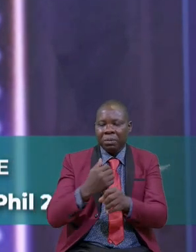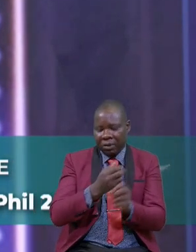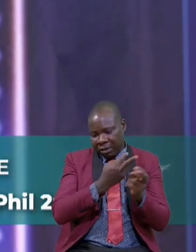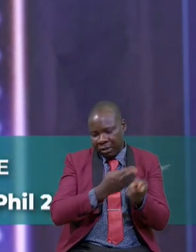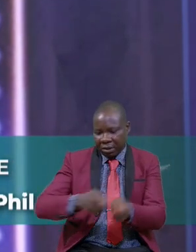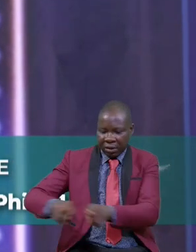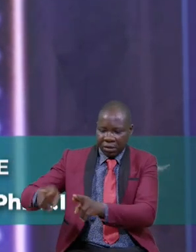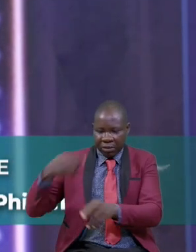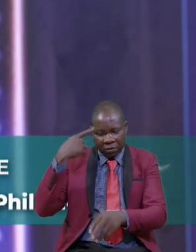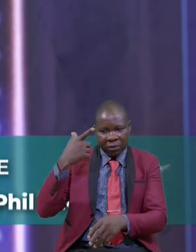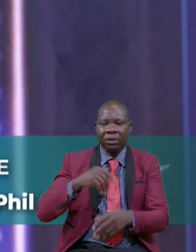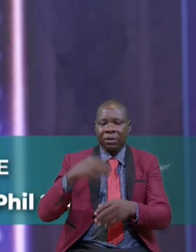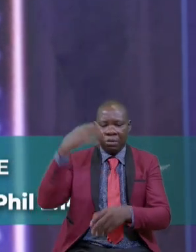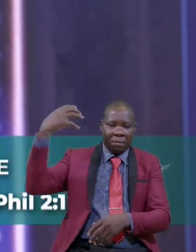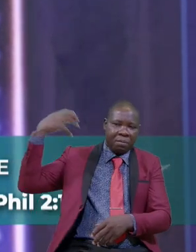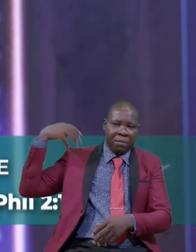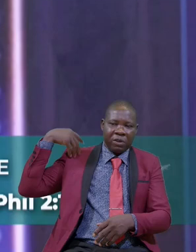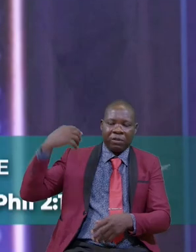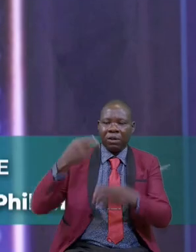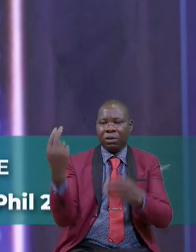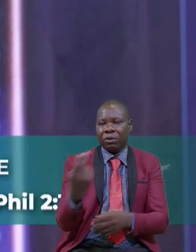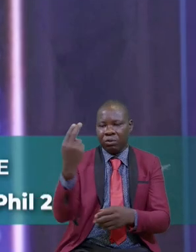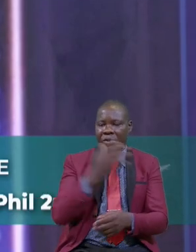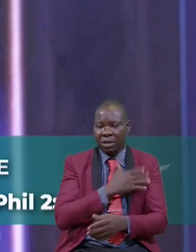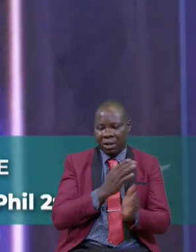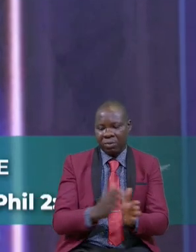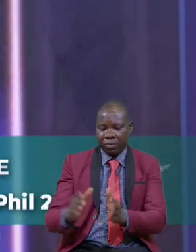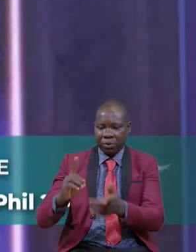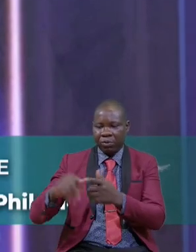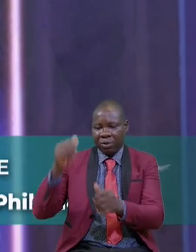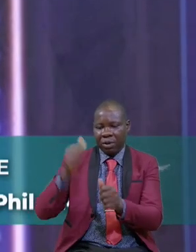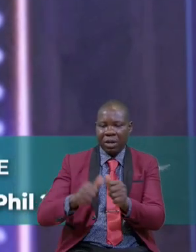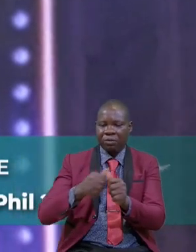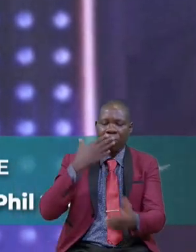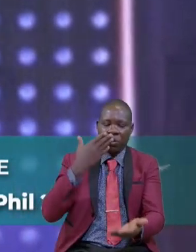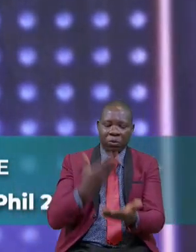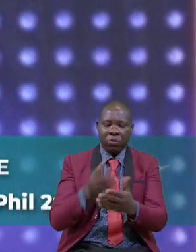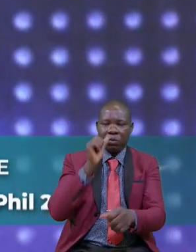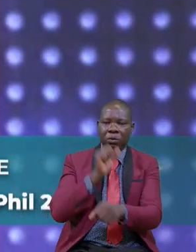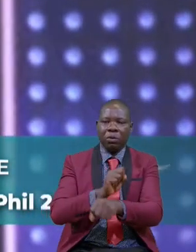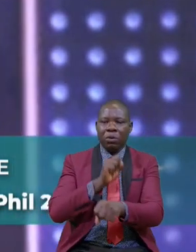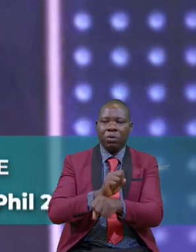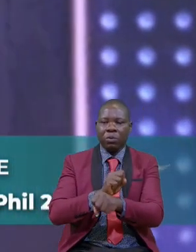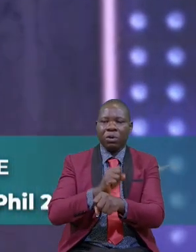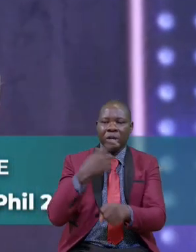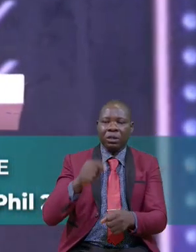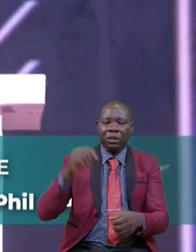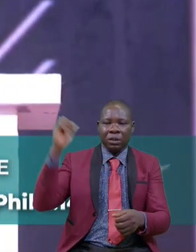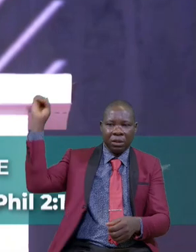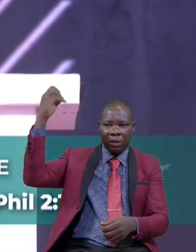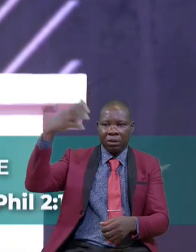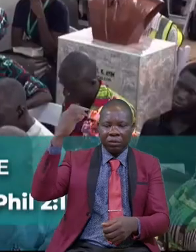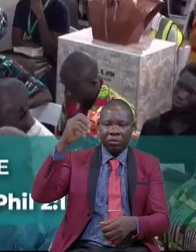and prepared propre unto à toute every bonne good œuvre. Work. The grace of God will prepare Dieu you va